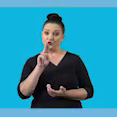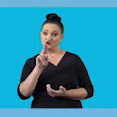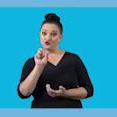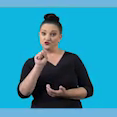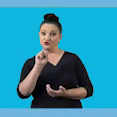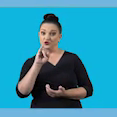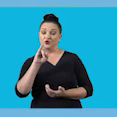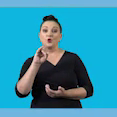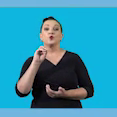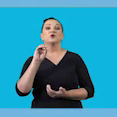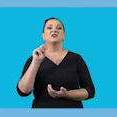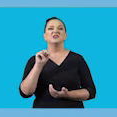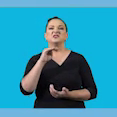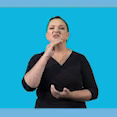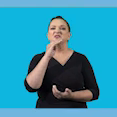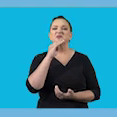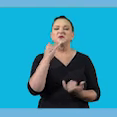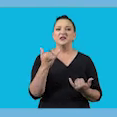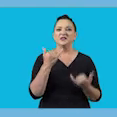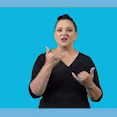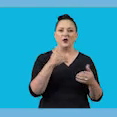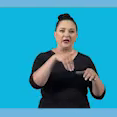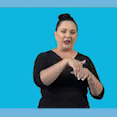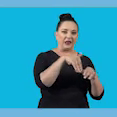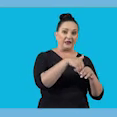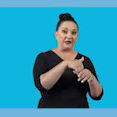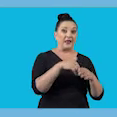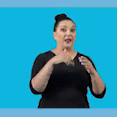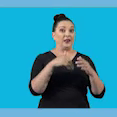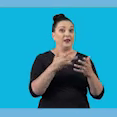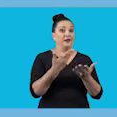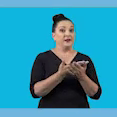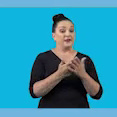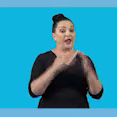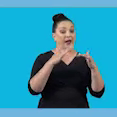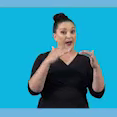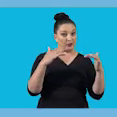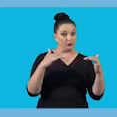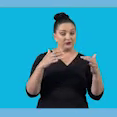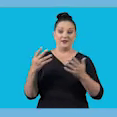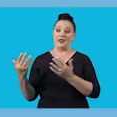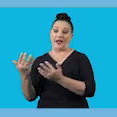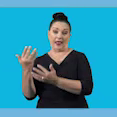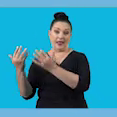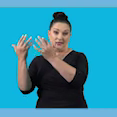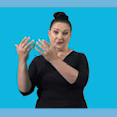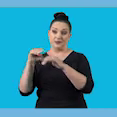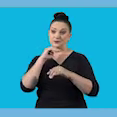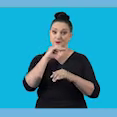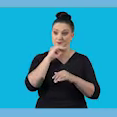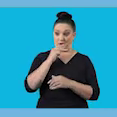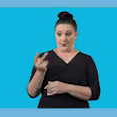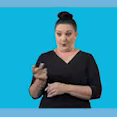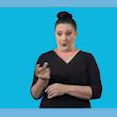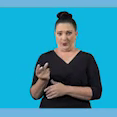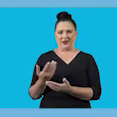in which the particles in liquids and gases, important in liquids and gases, move from a higher concentration, that